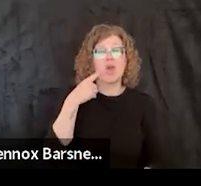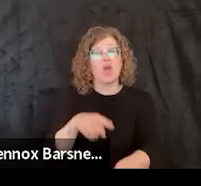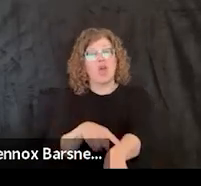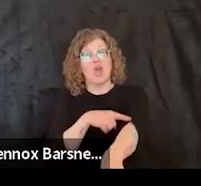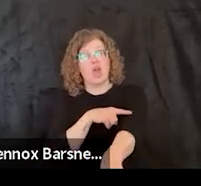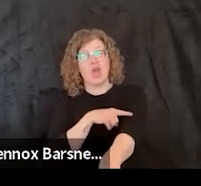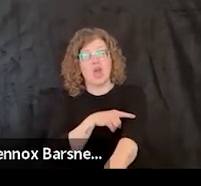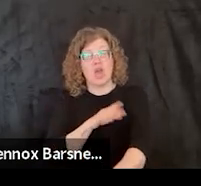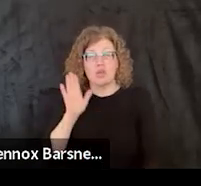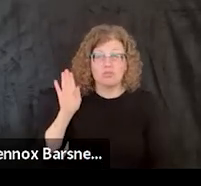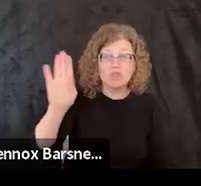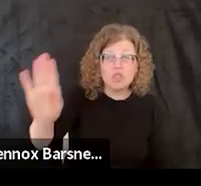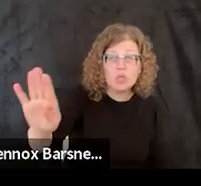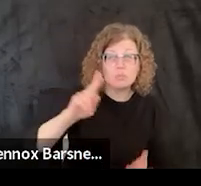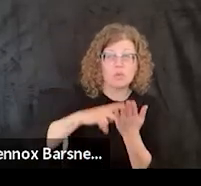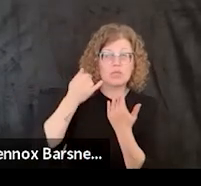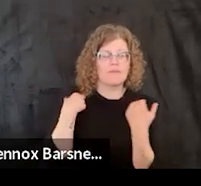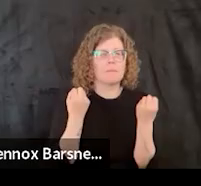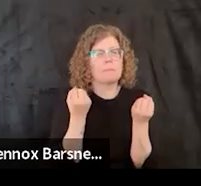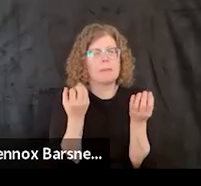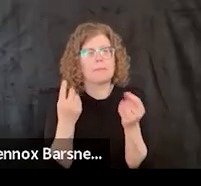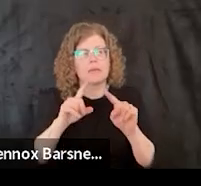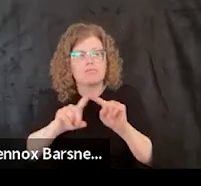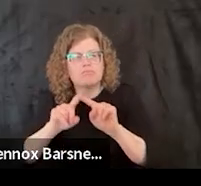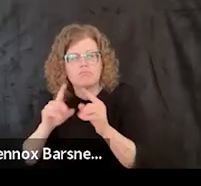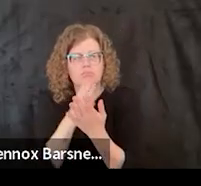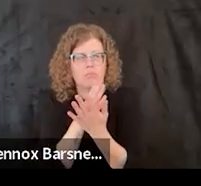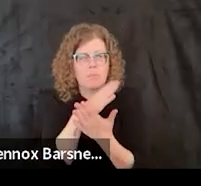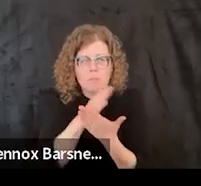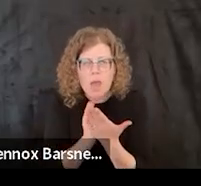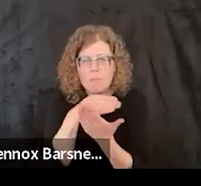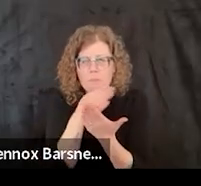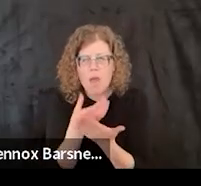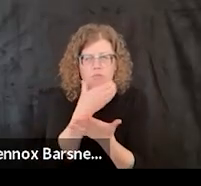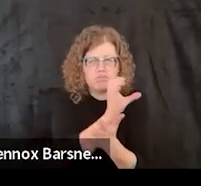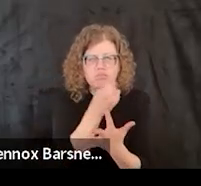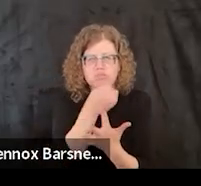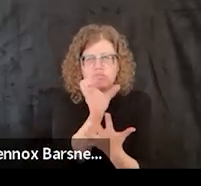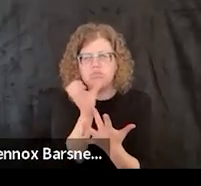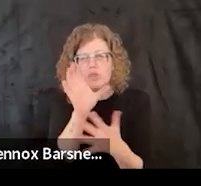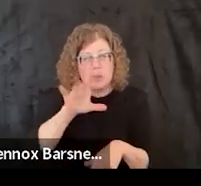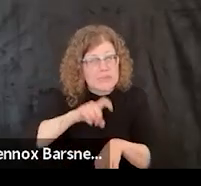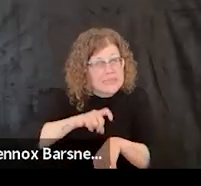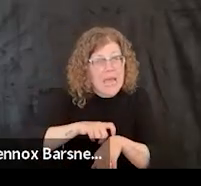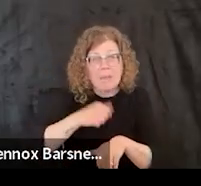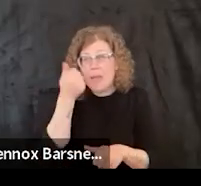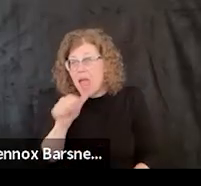multiple stages or phases. If you have questions about your project phases, please contact us to